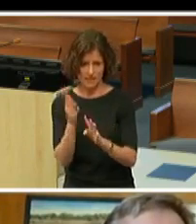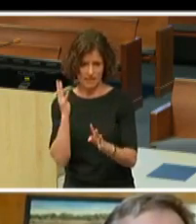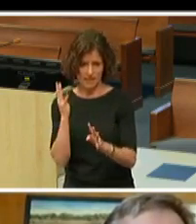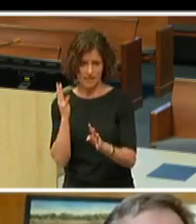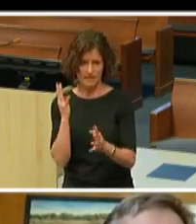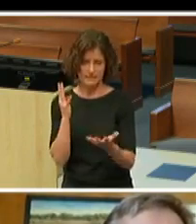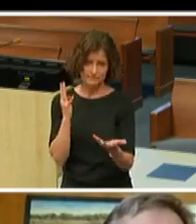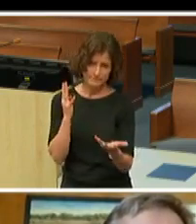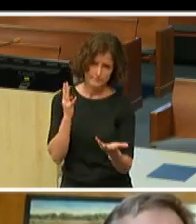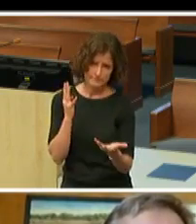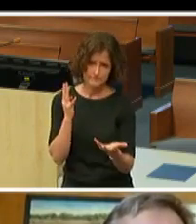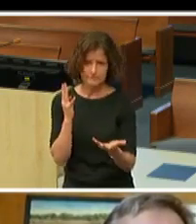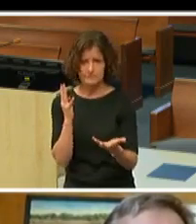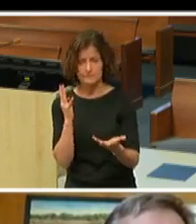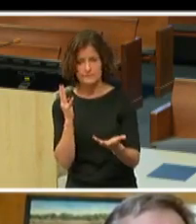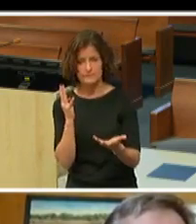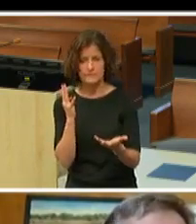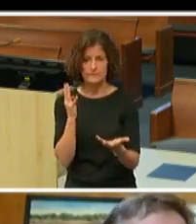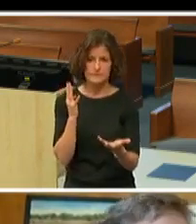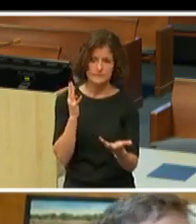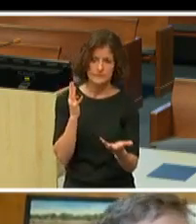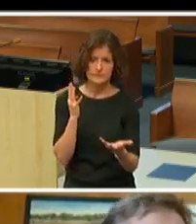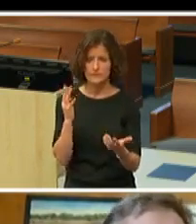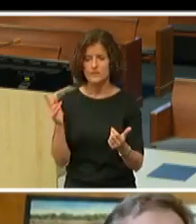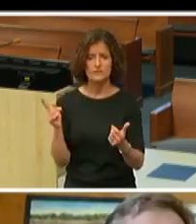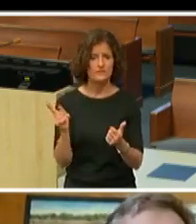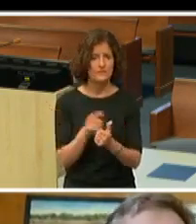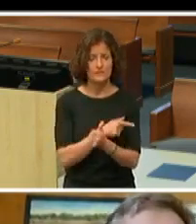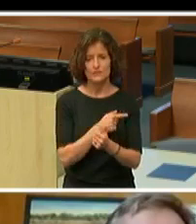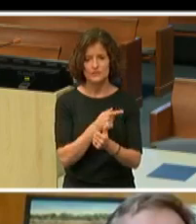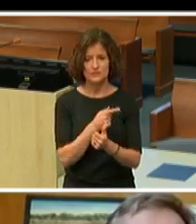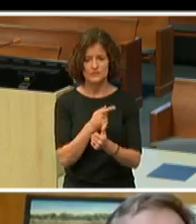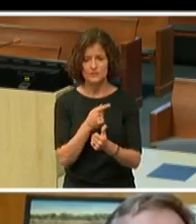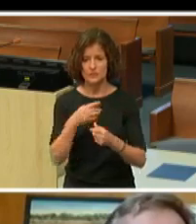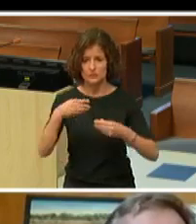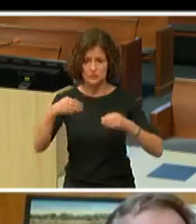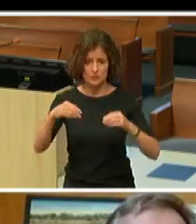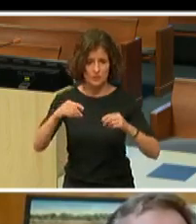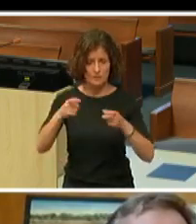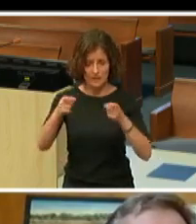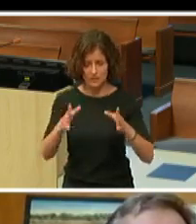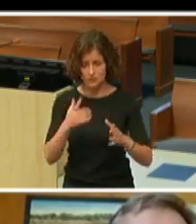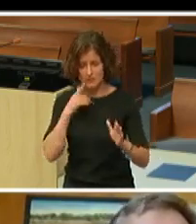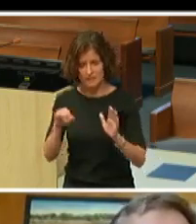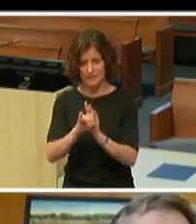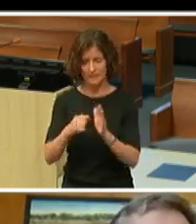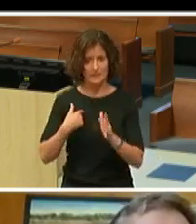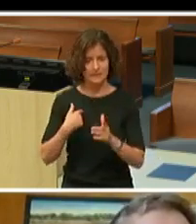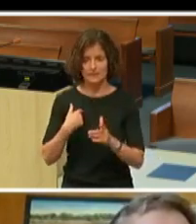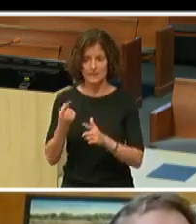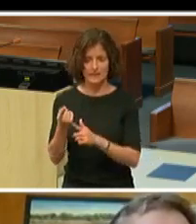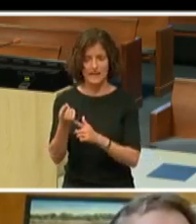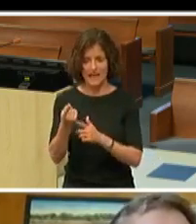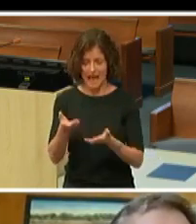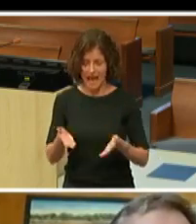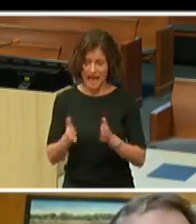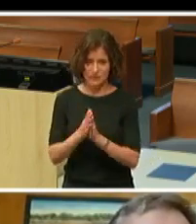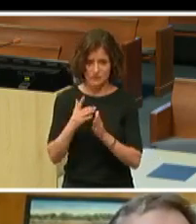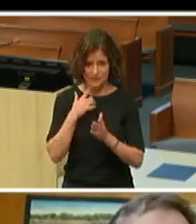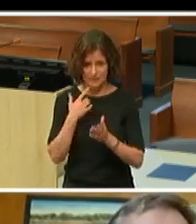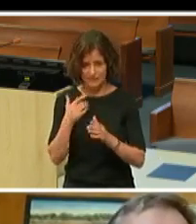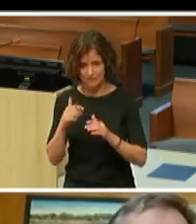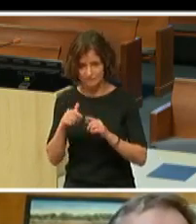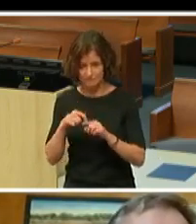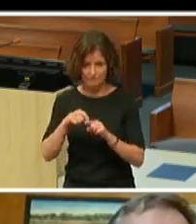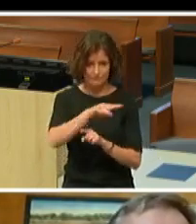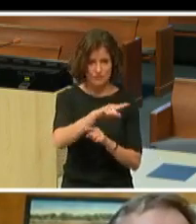So the first couple of store managers I spoke to when I identified myself wouldn't talk to me. They referred me to their,